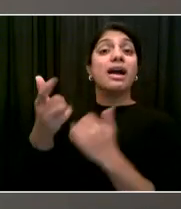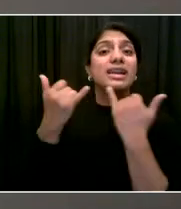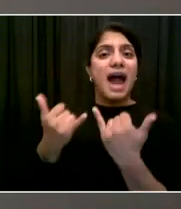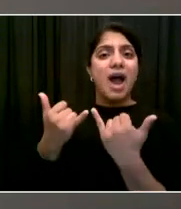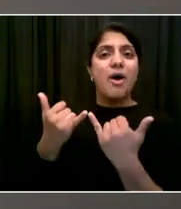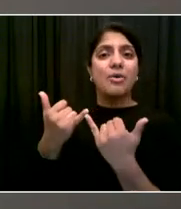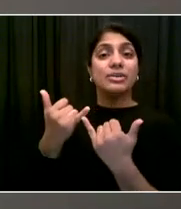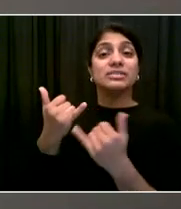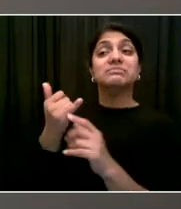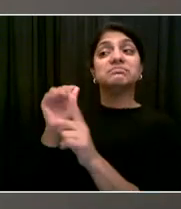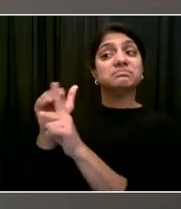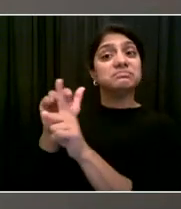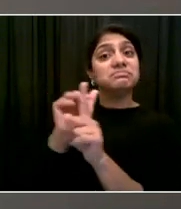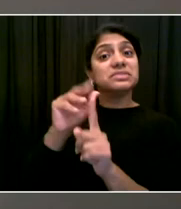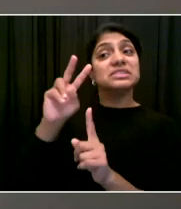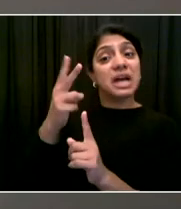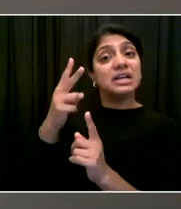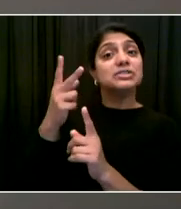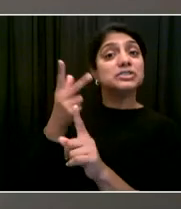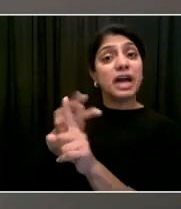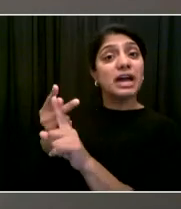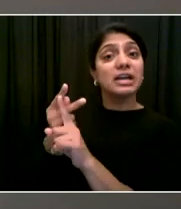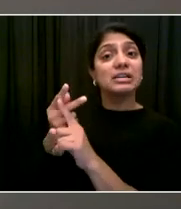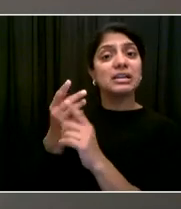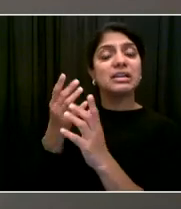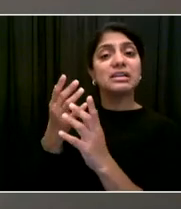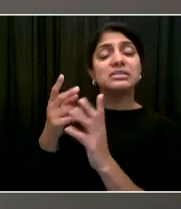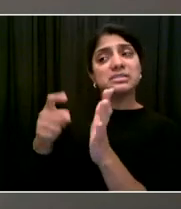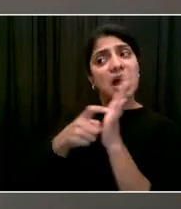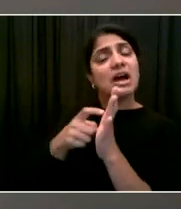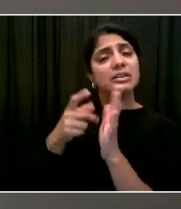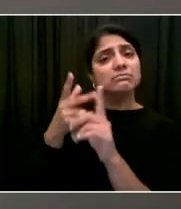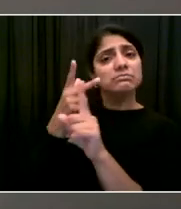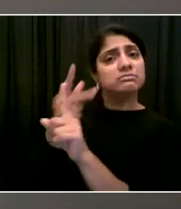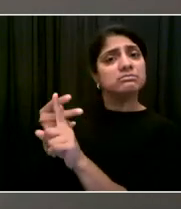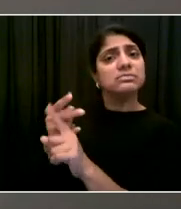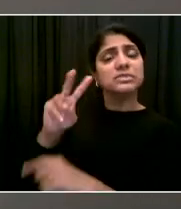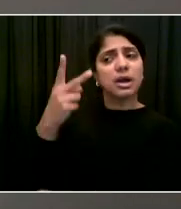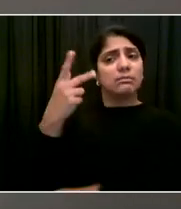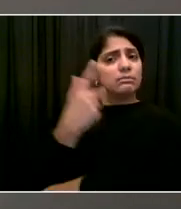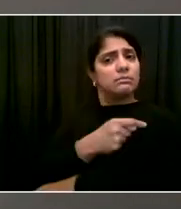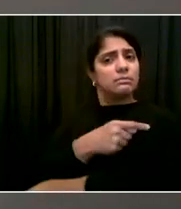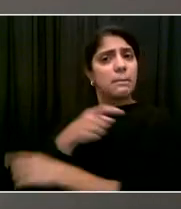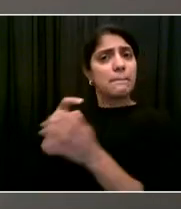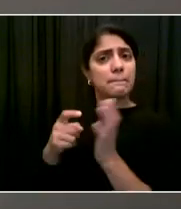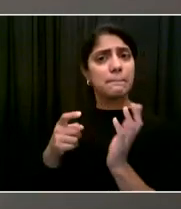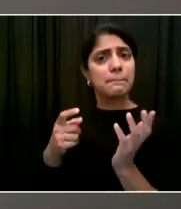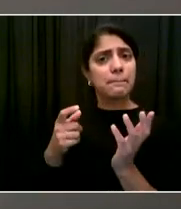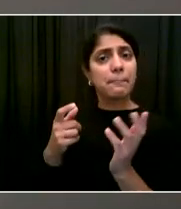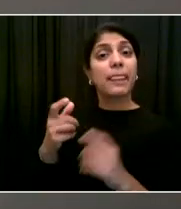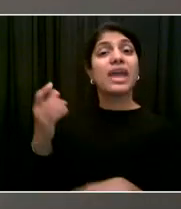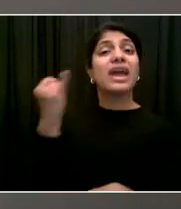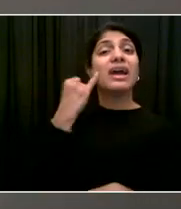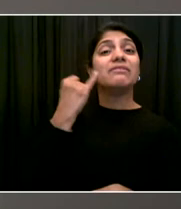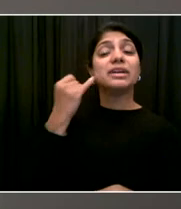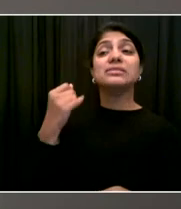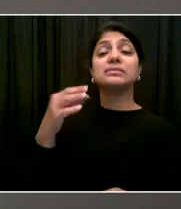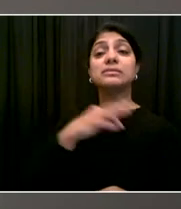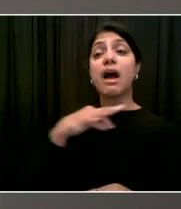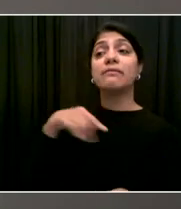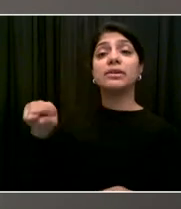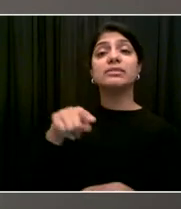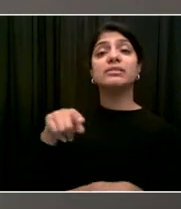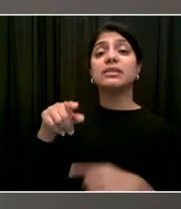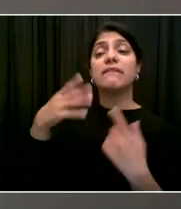do require that they stop coming to work until they get that second dose. So we're very tight on that. We feel